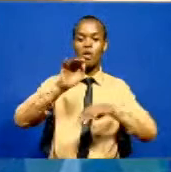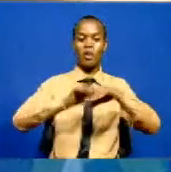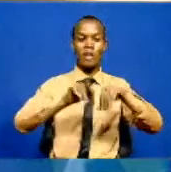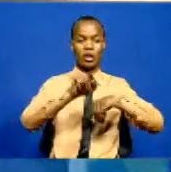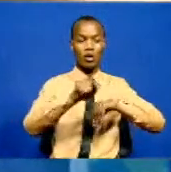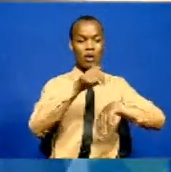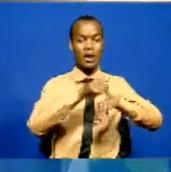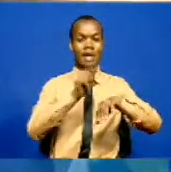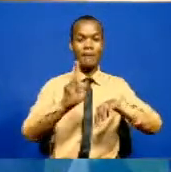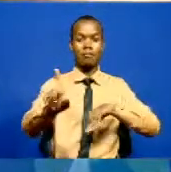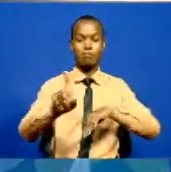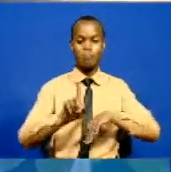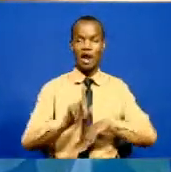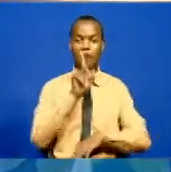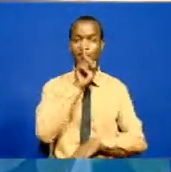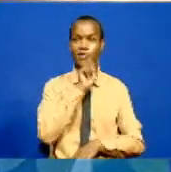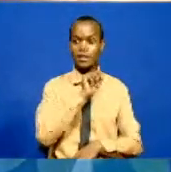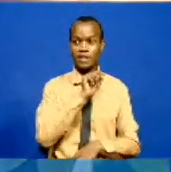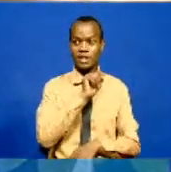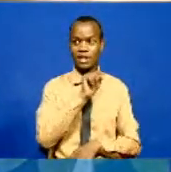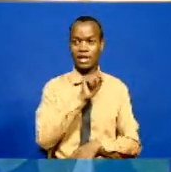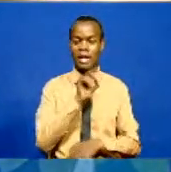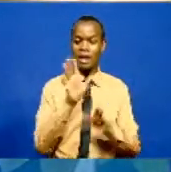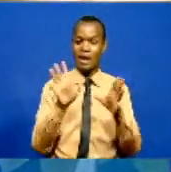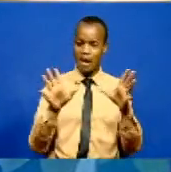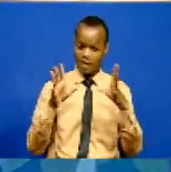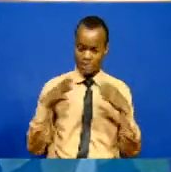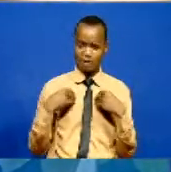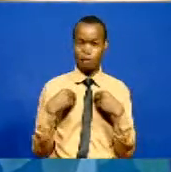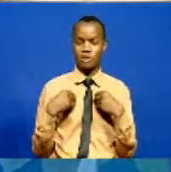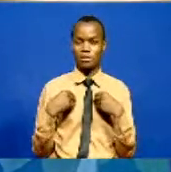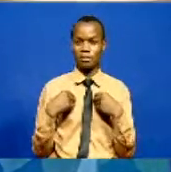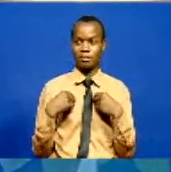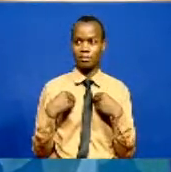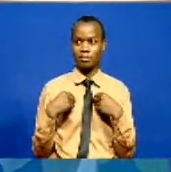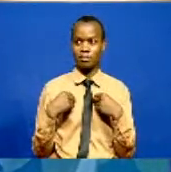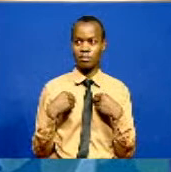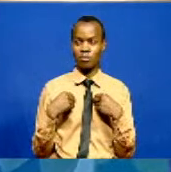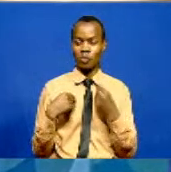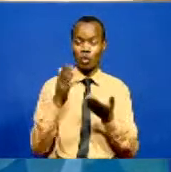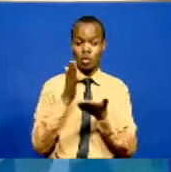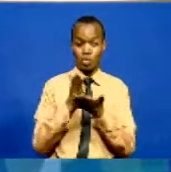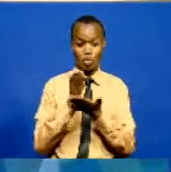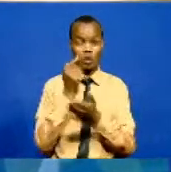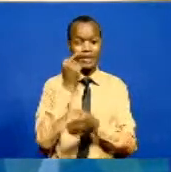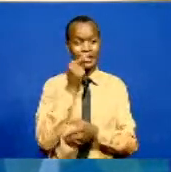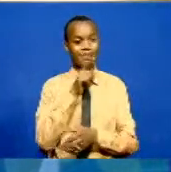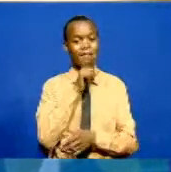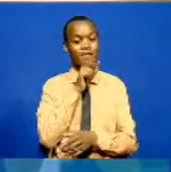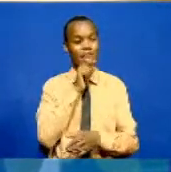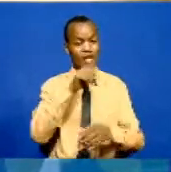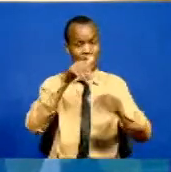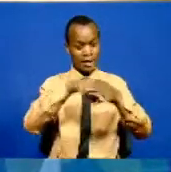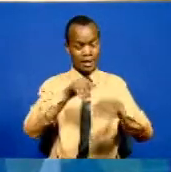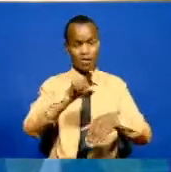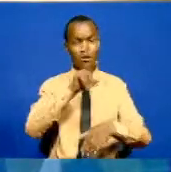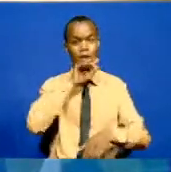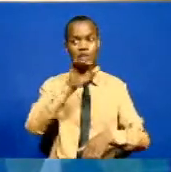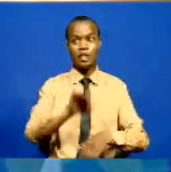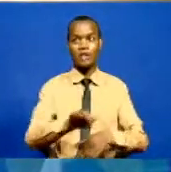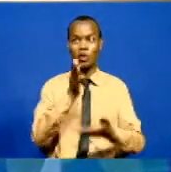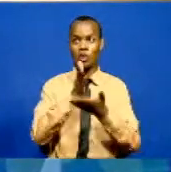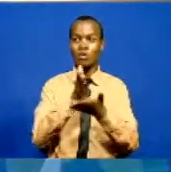akija, let her see her dad in you.